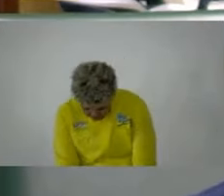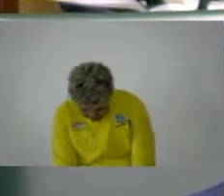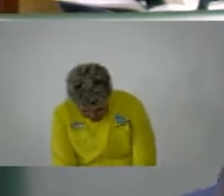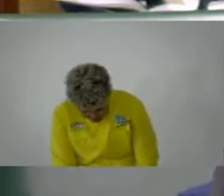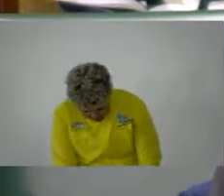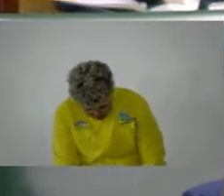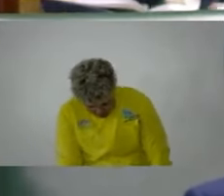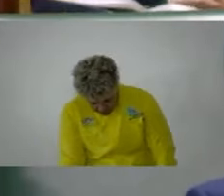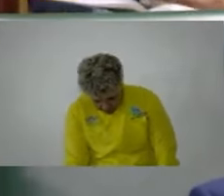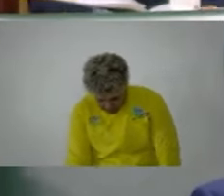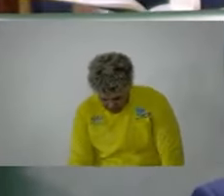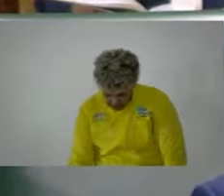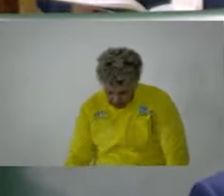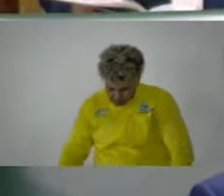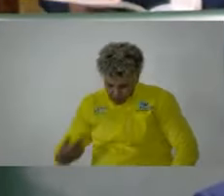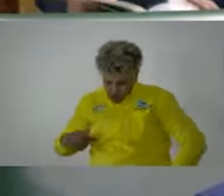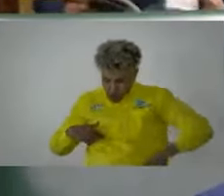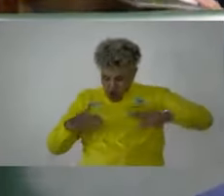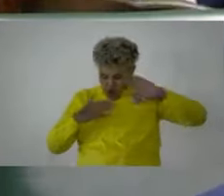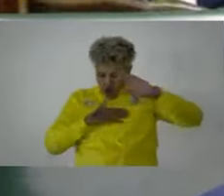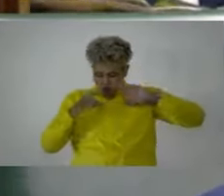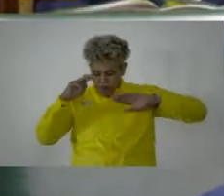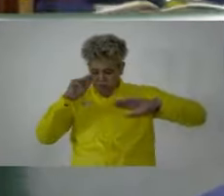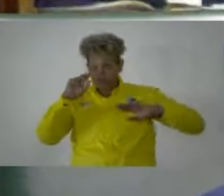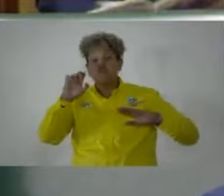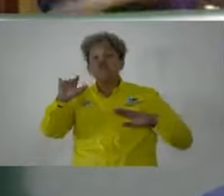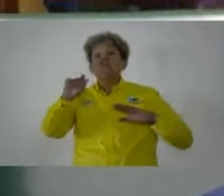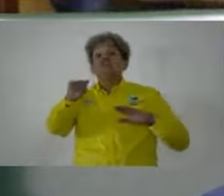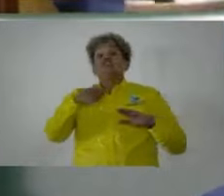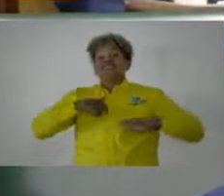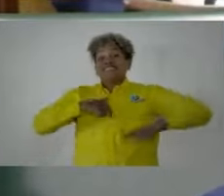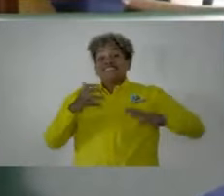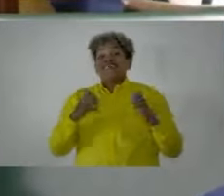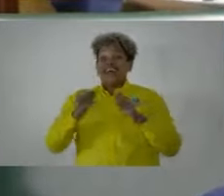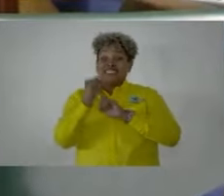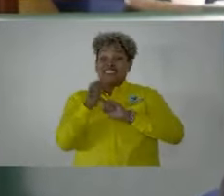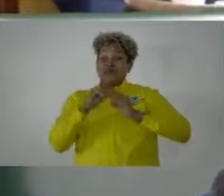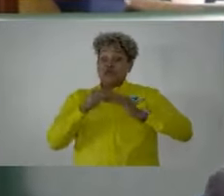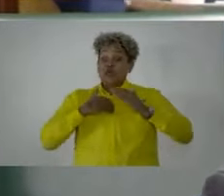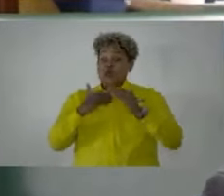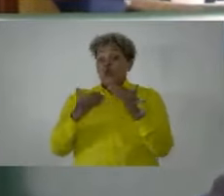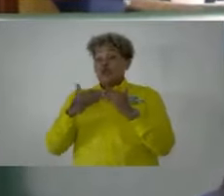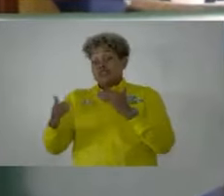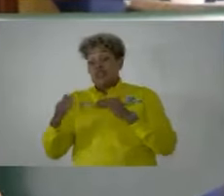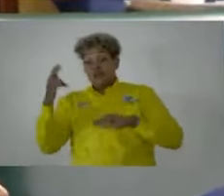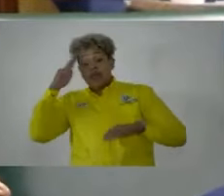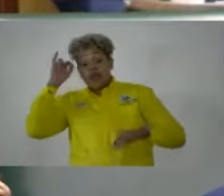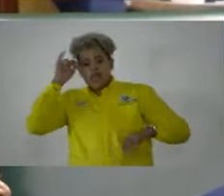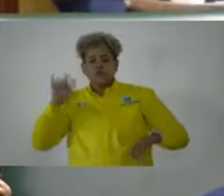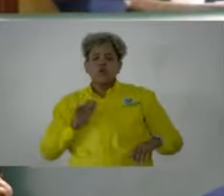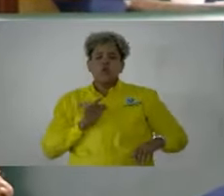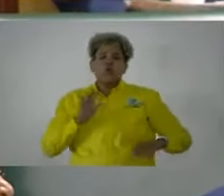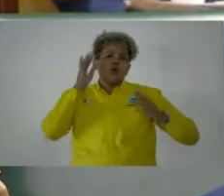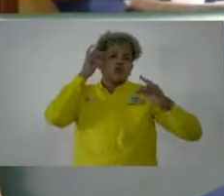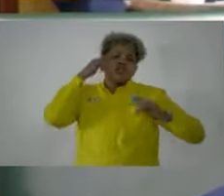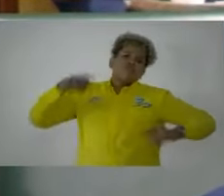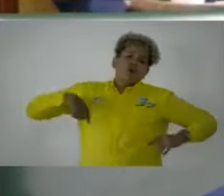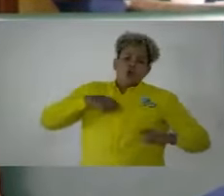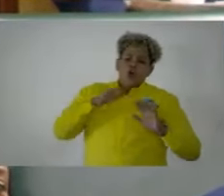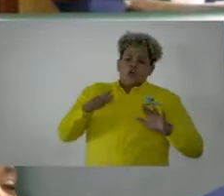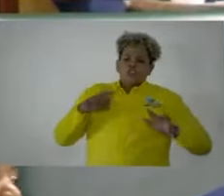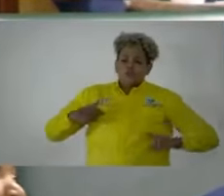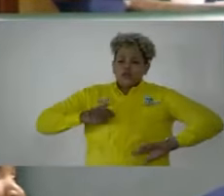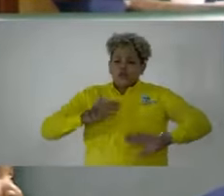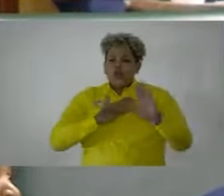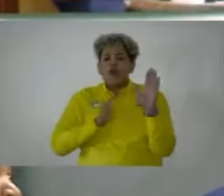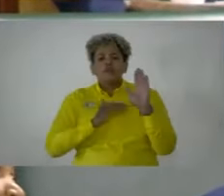And we are committed regionalists, so the dire situation in our close neighbor Haiti is of great concern to us. We